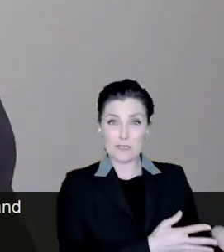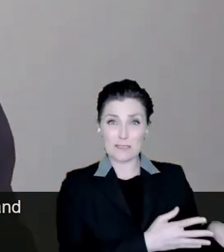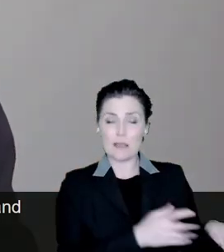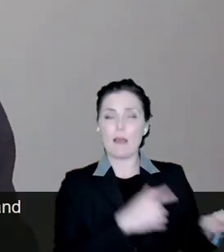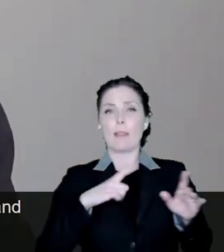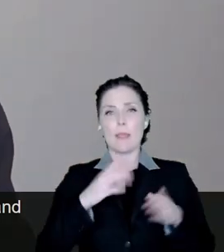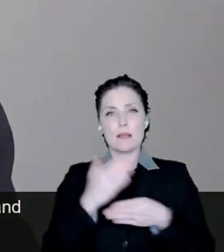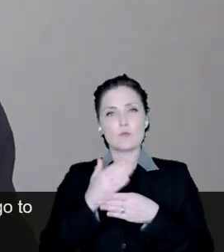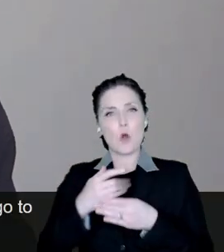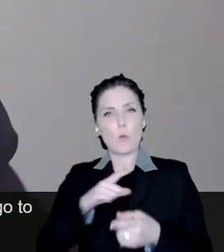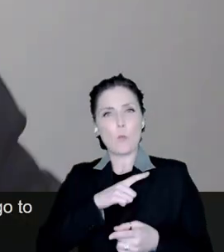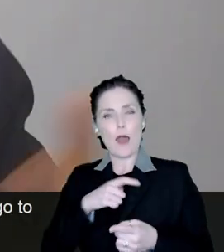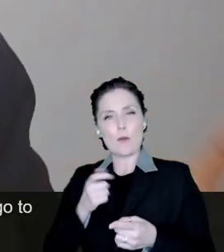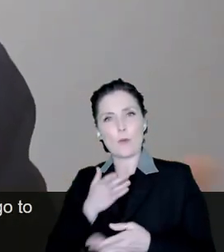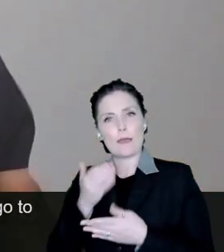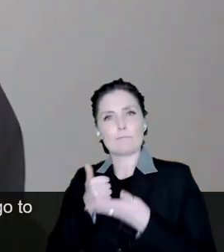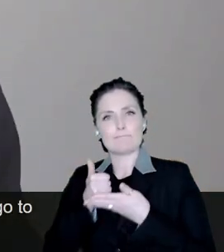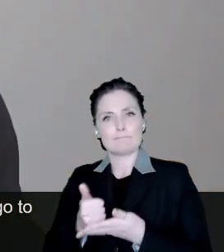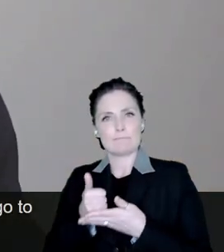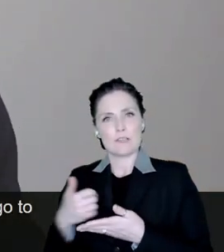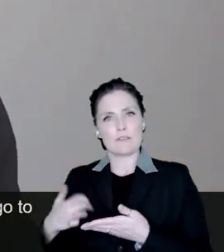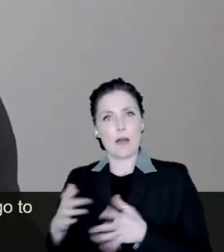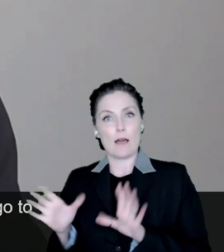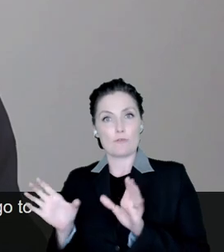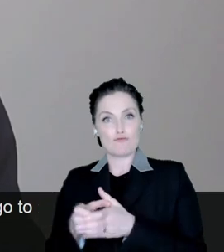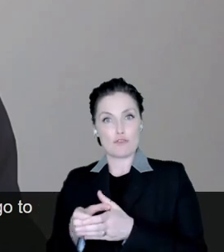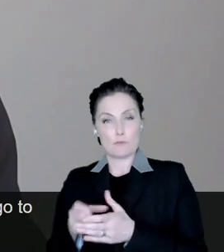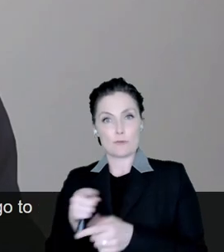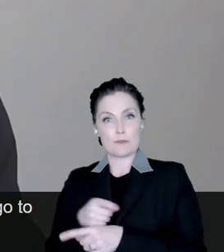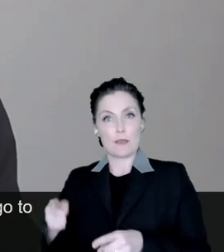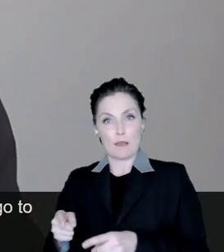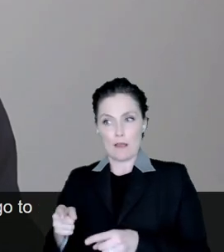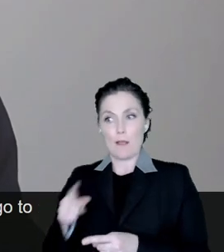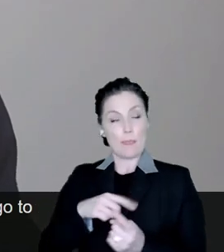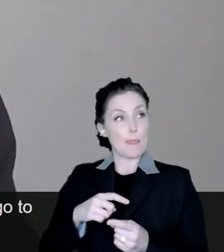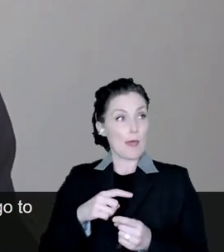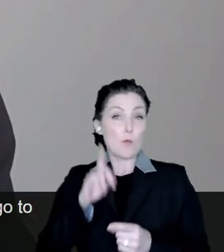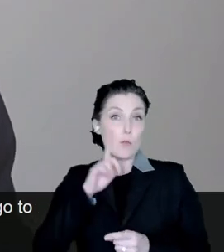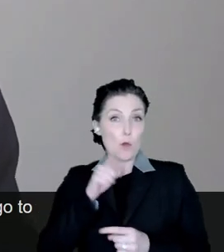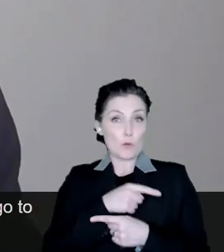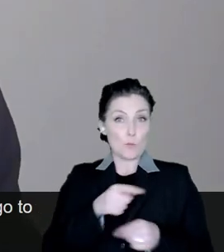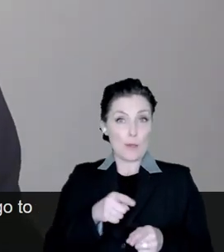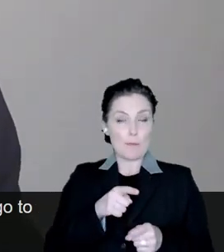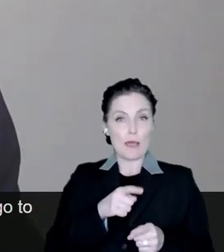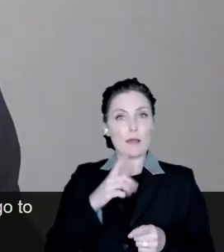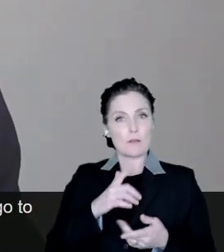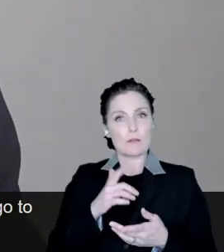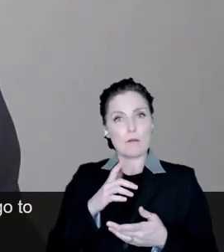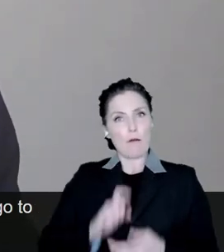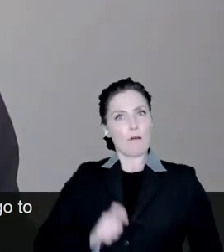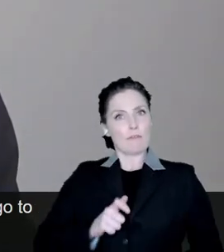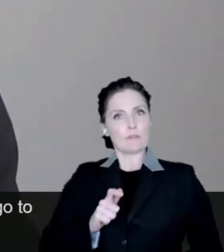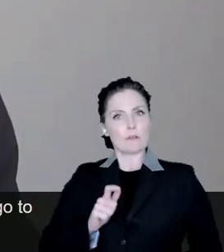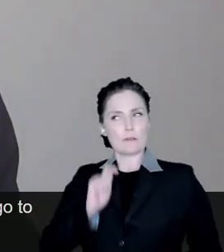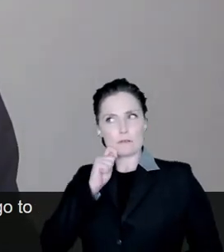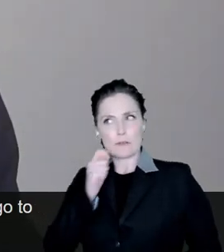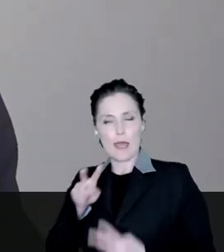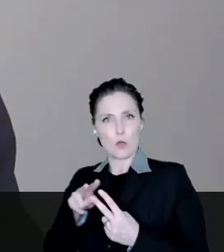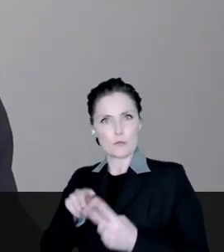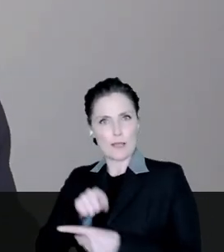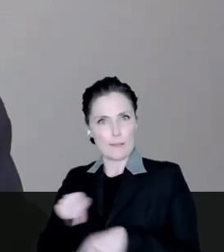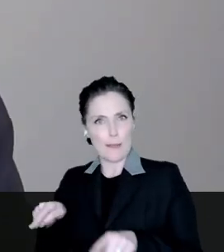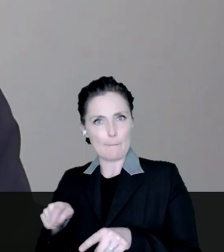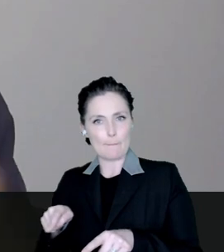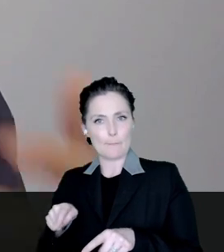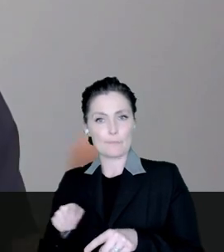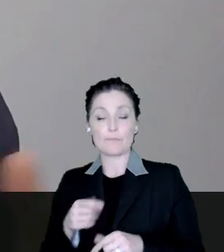credibility and have confidence for women to come forward. Final thing in relation to that question you asked, Naomi, is